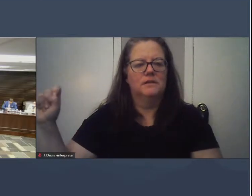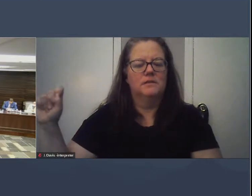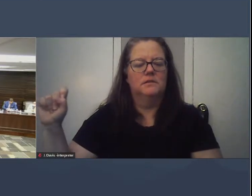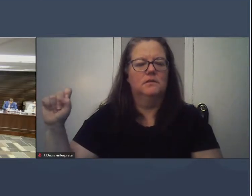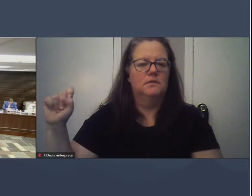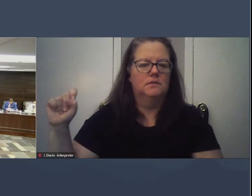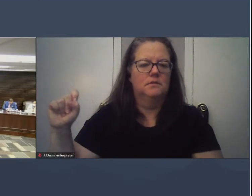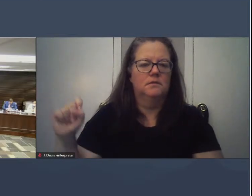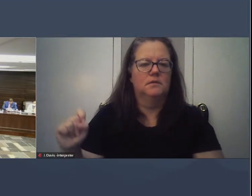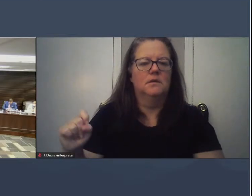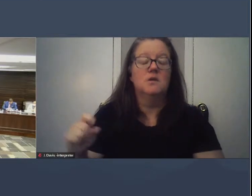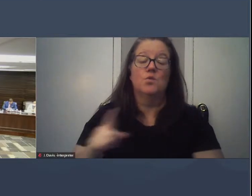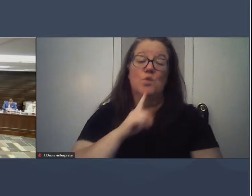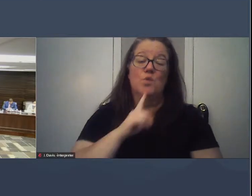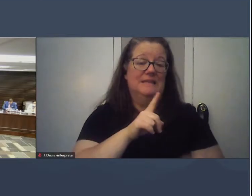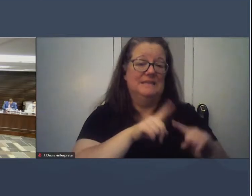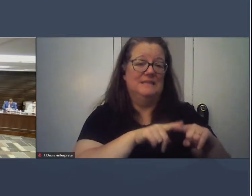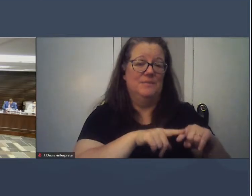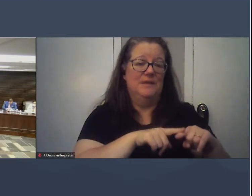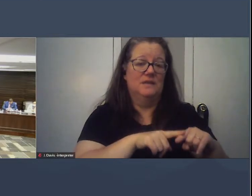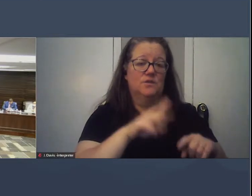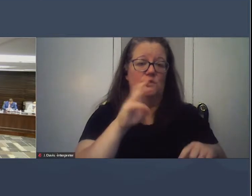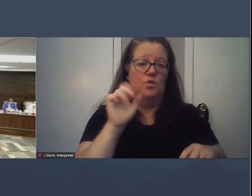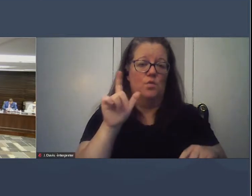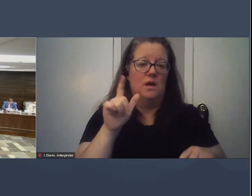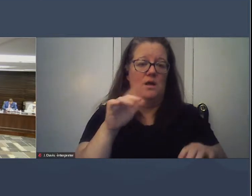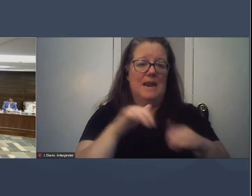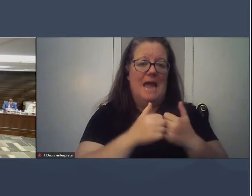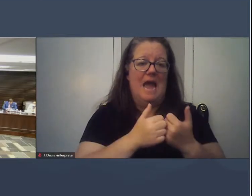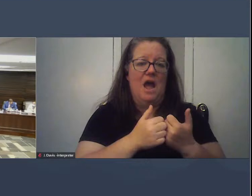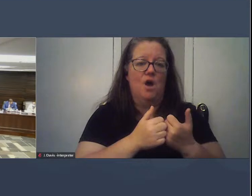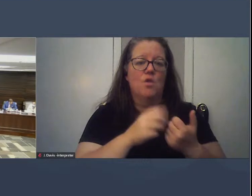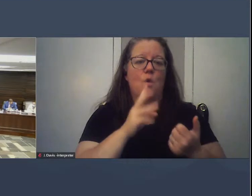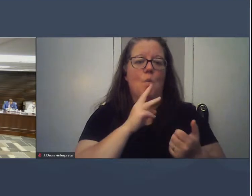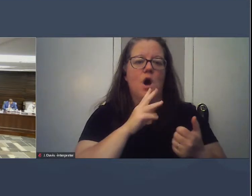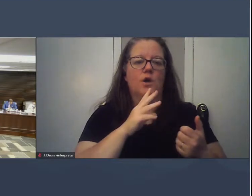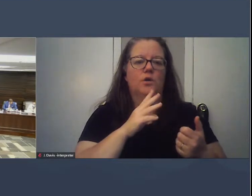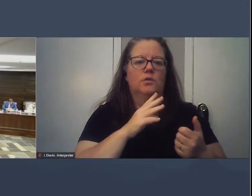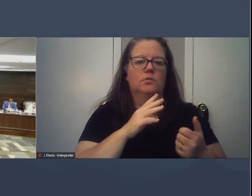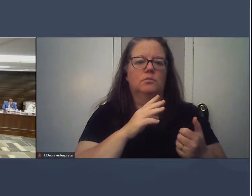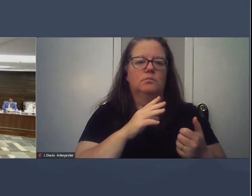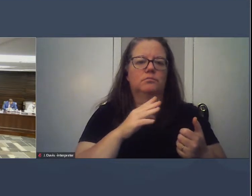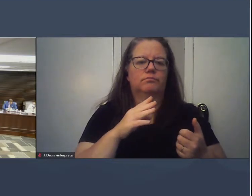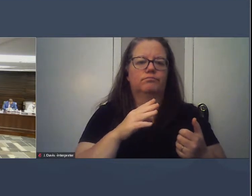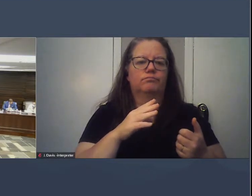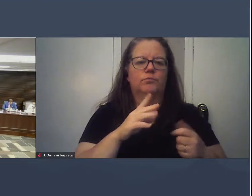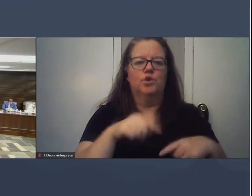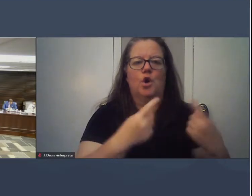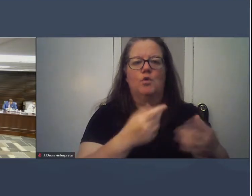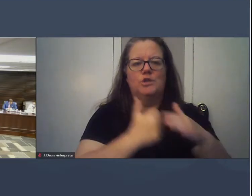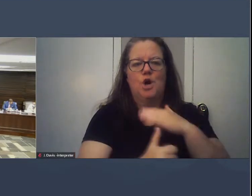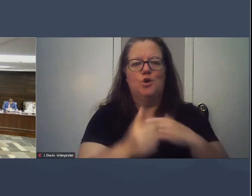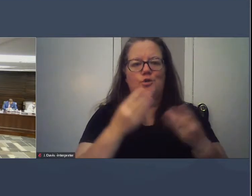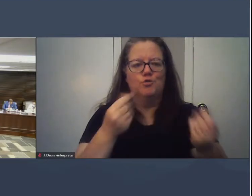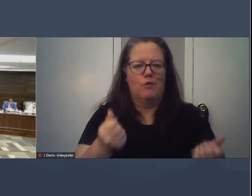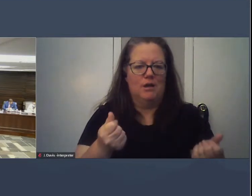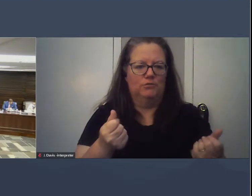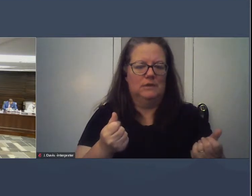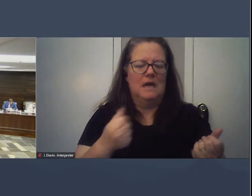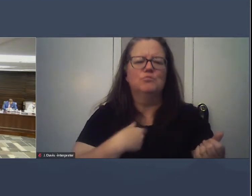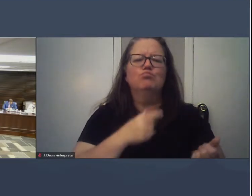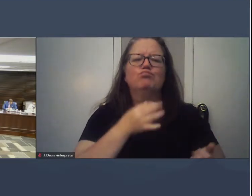It depends on hydrology of the well field and how the water travels under the ground. I get that. I was just asking for the range of